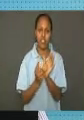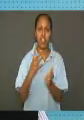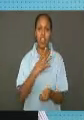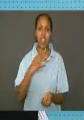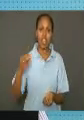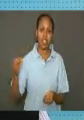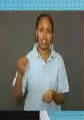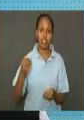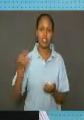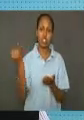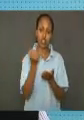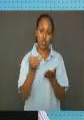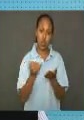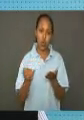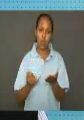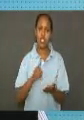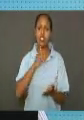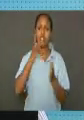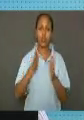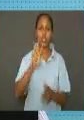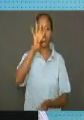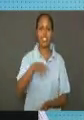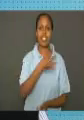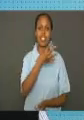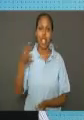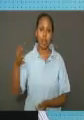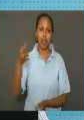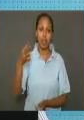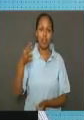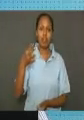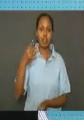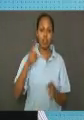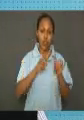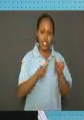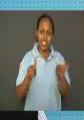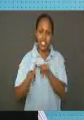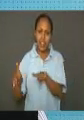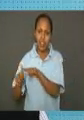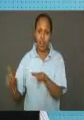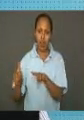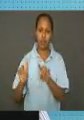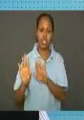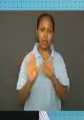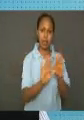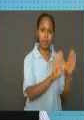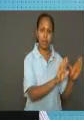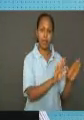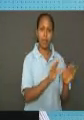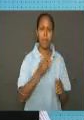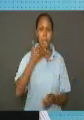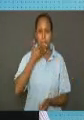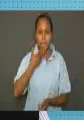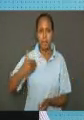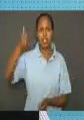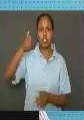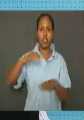and draw the truth tables for several of them based